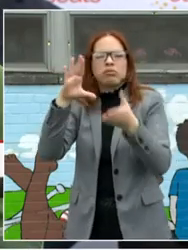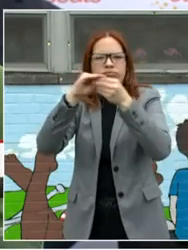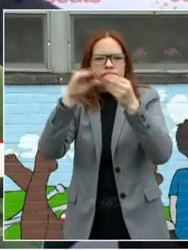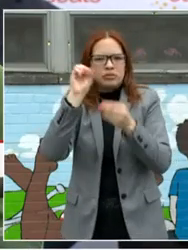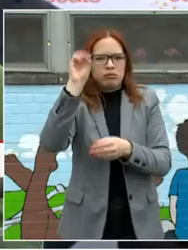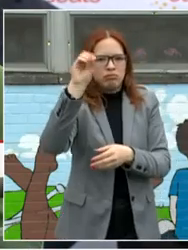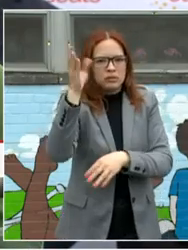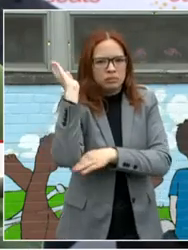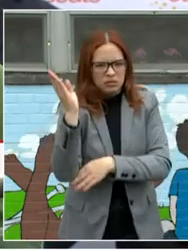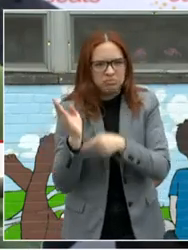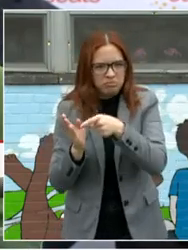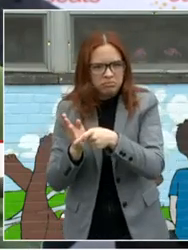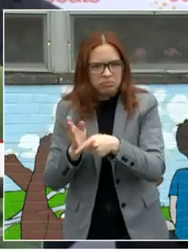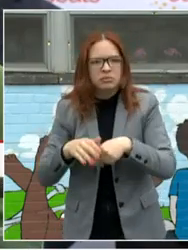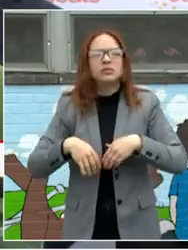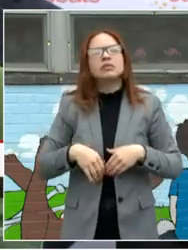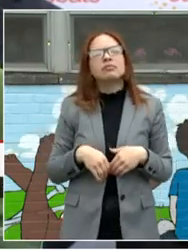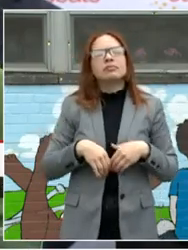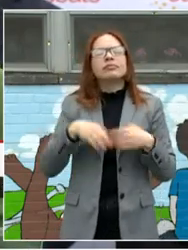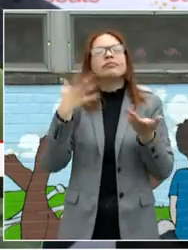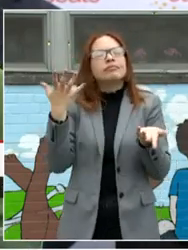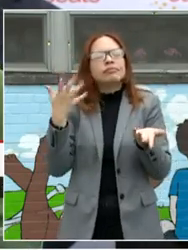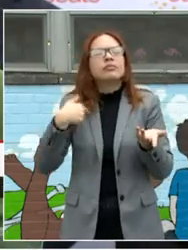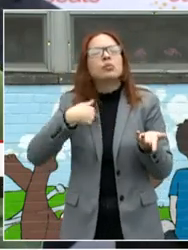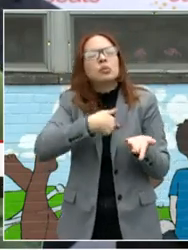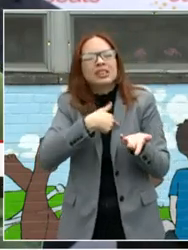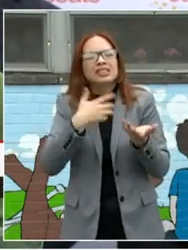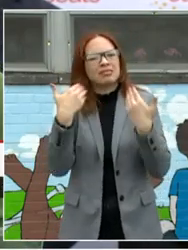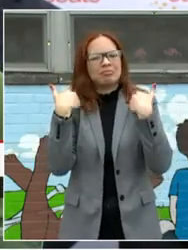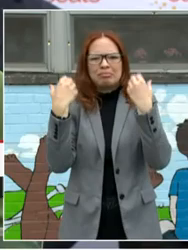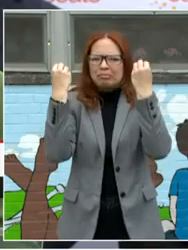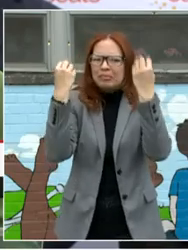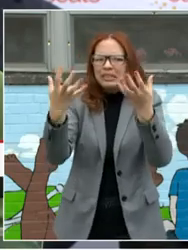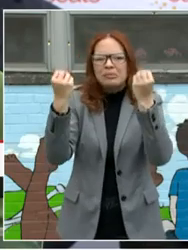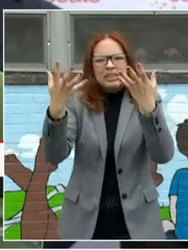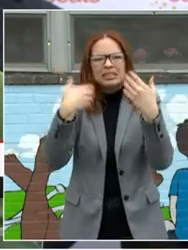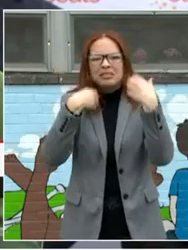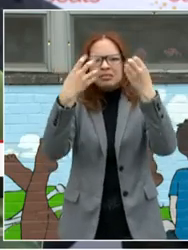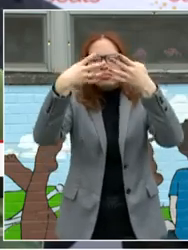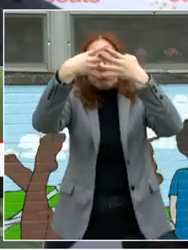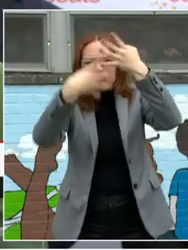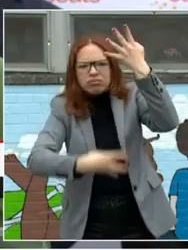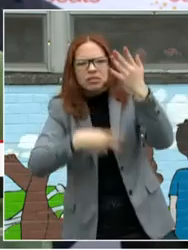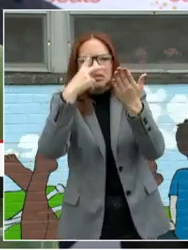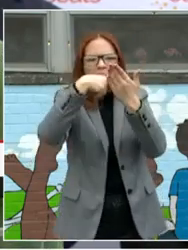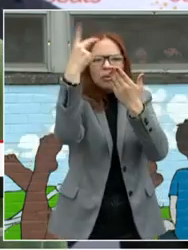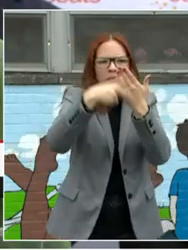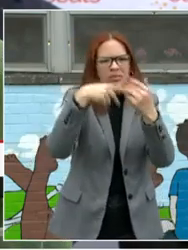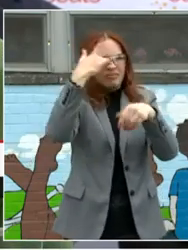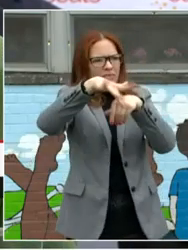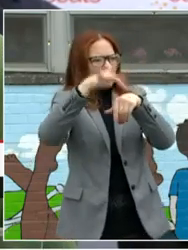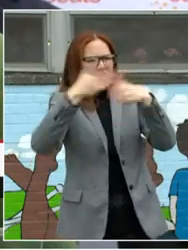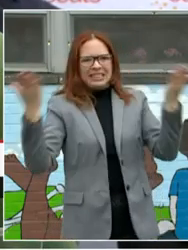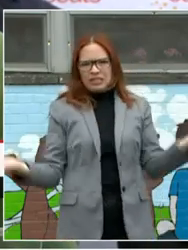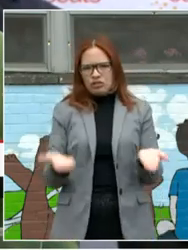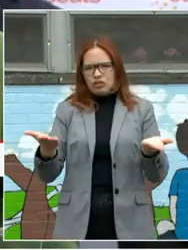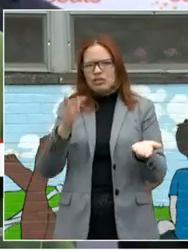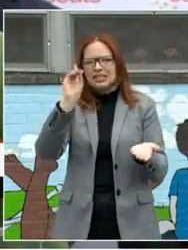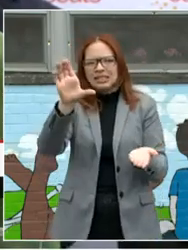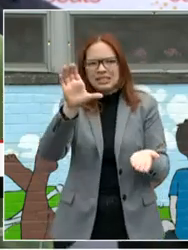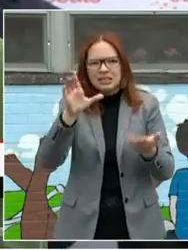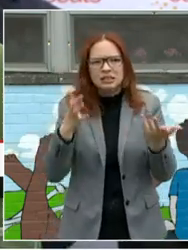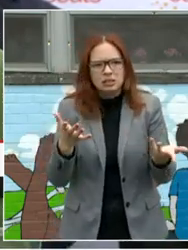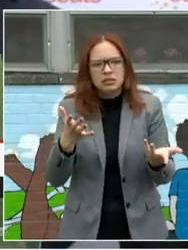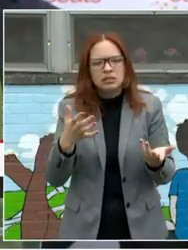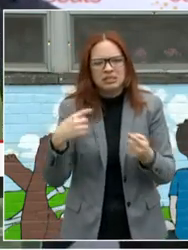the robustness of programs and services in the district. And over the last several years, it became really